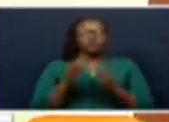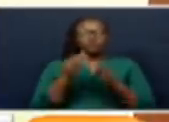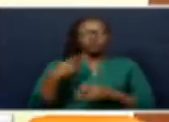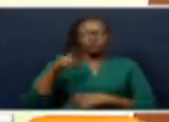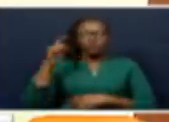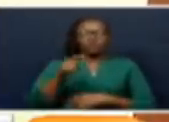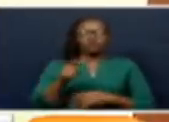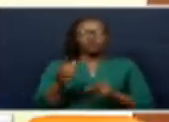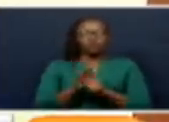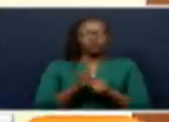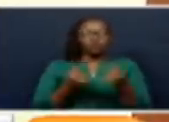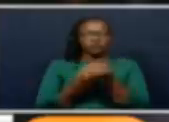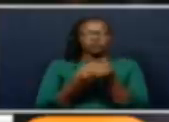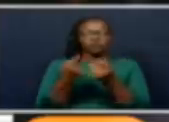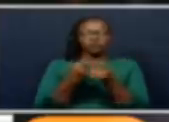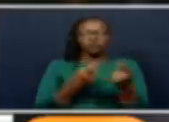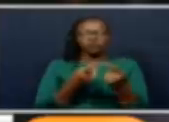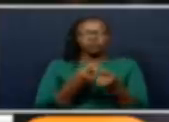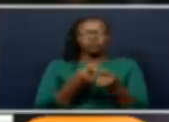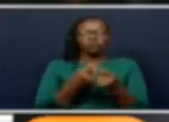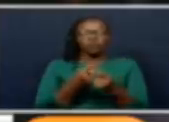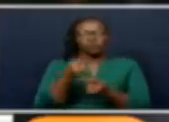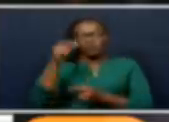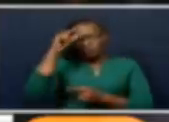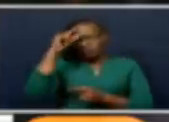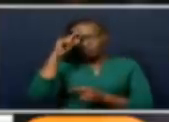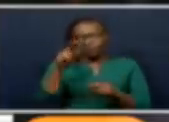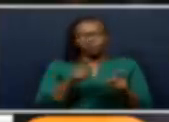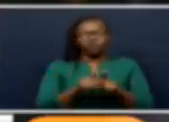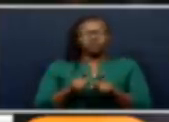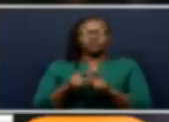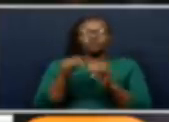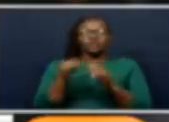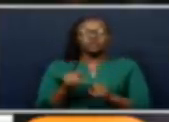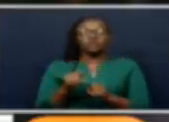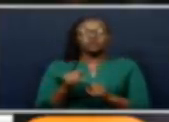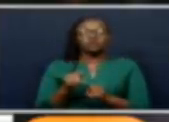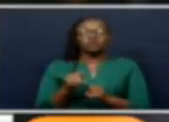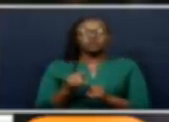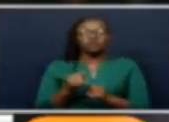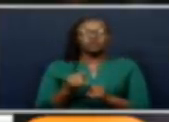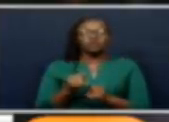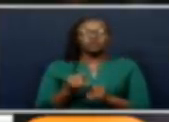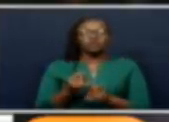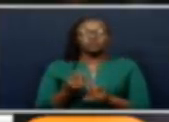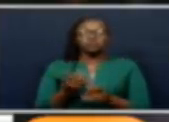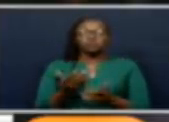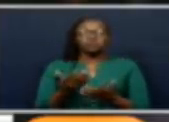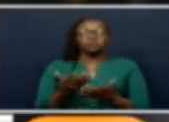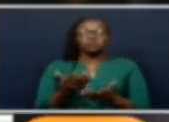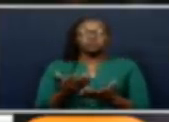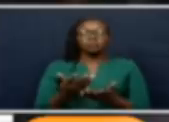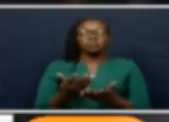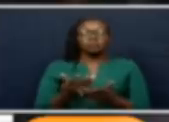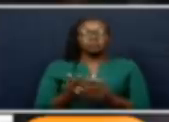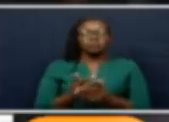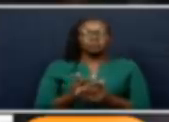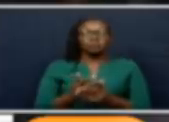Yeah. So you have confidence in this new lineup? Of course. They are brilliant